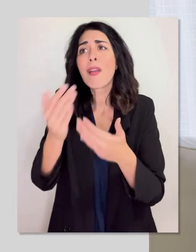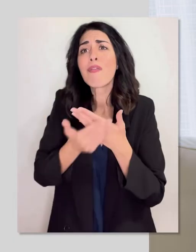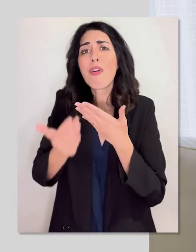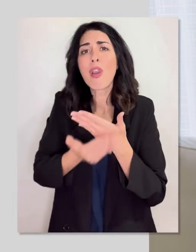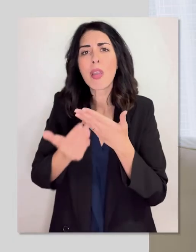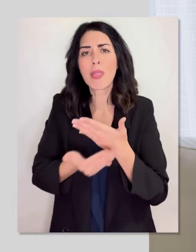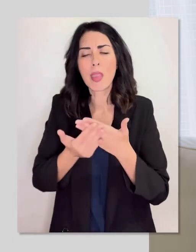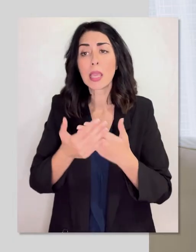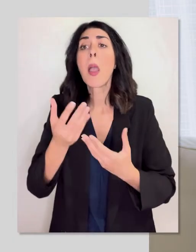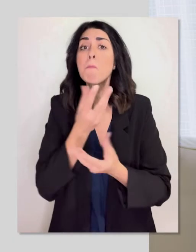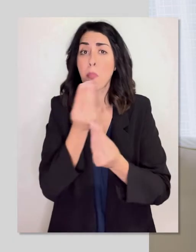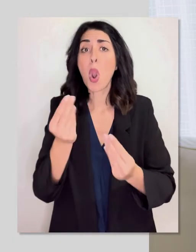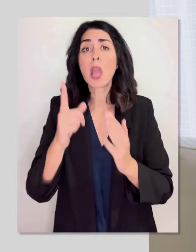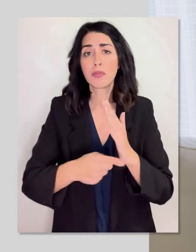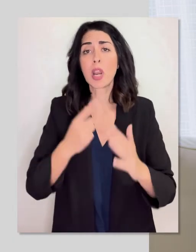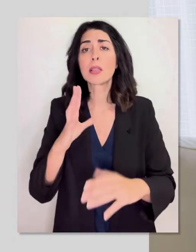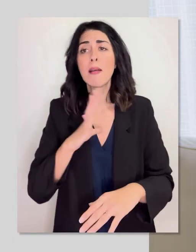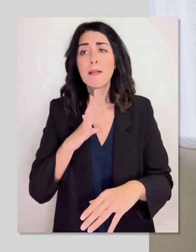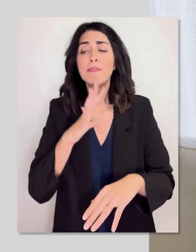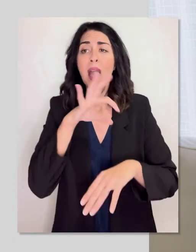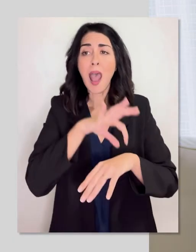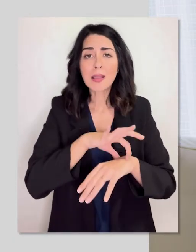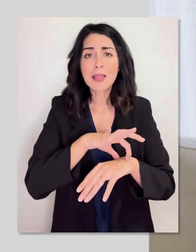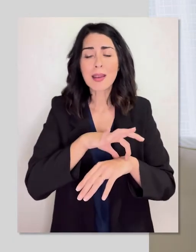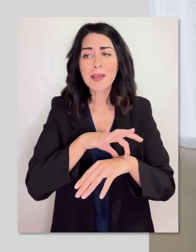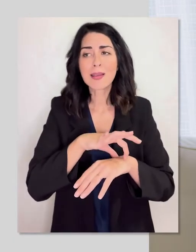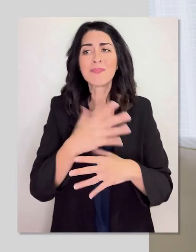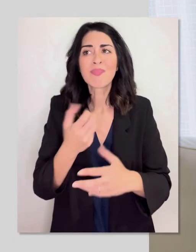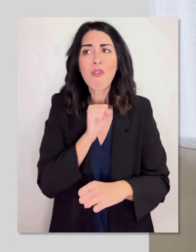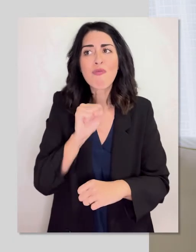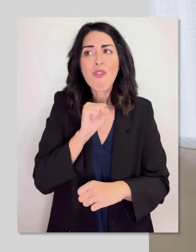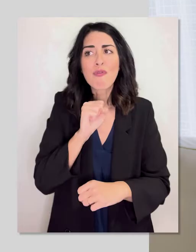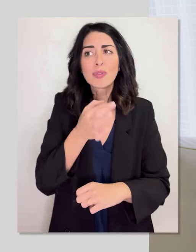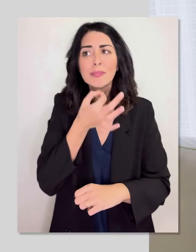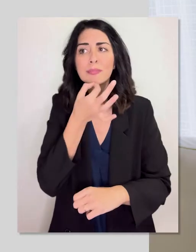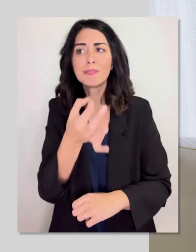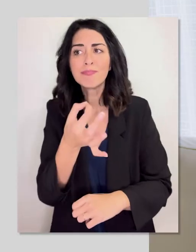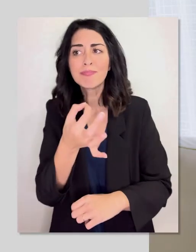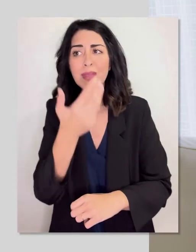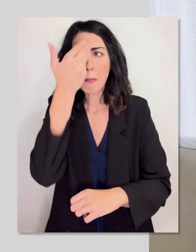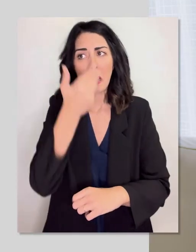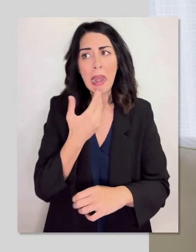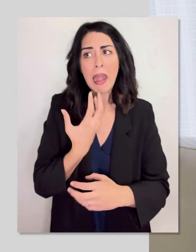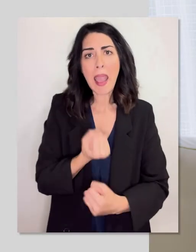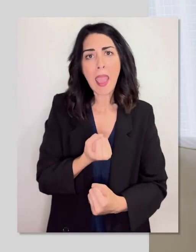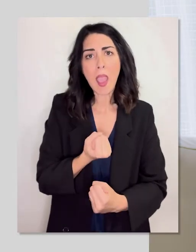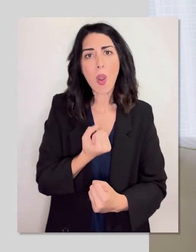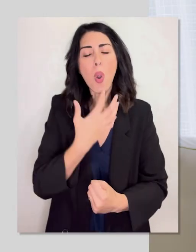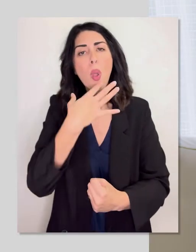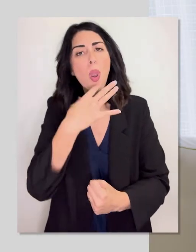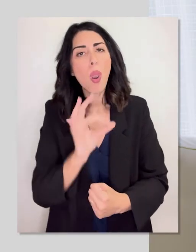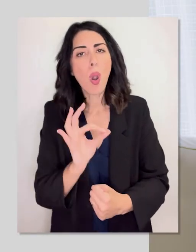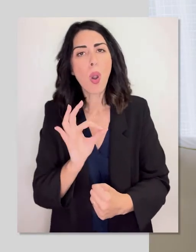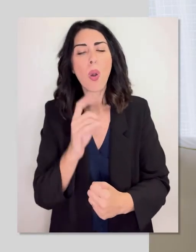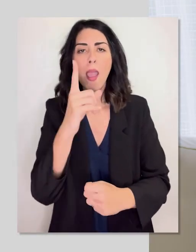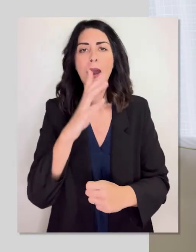people about their migraine because you can't see anything wrong with a migraine patient. They say